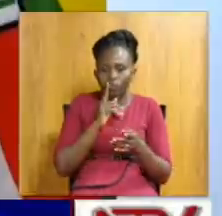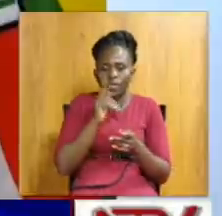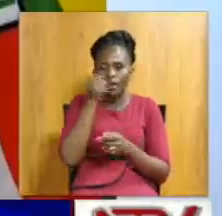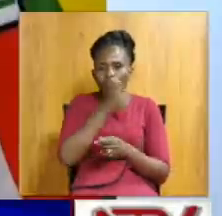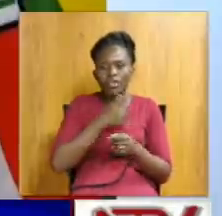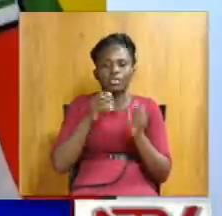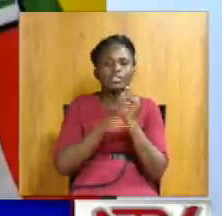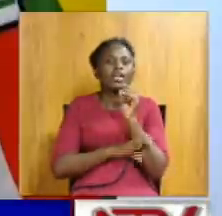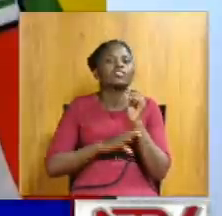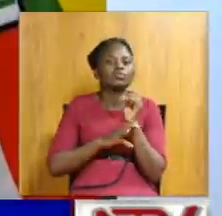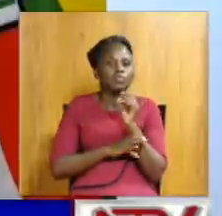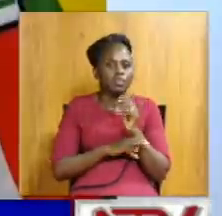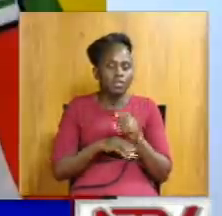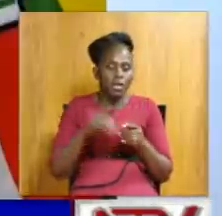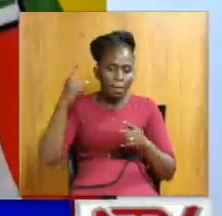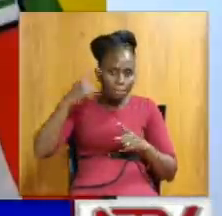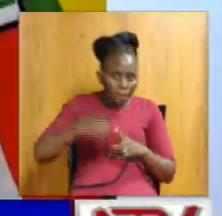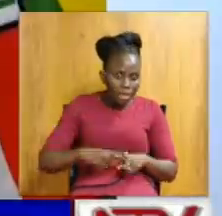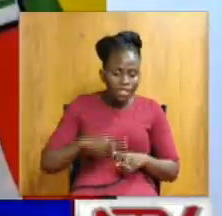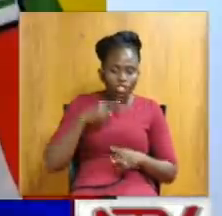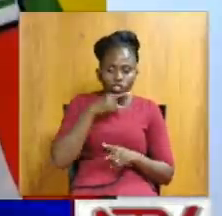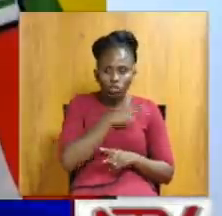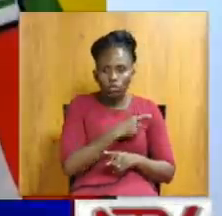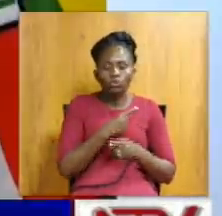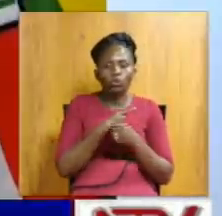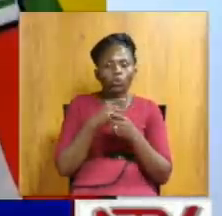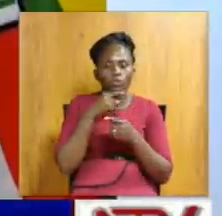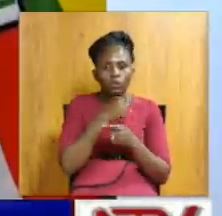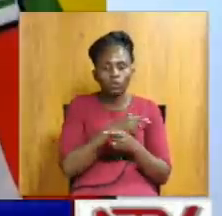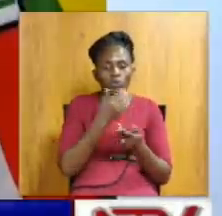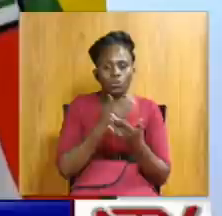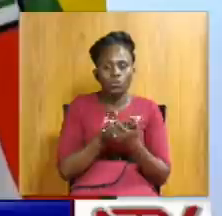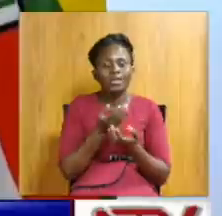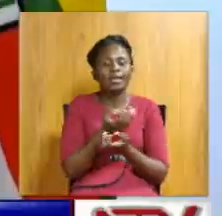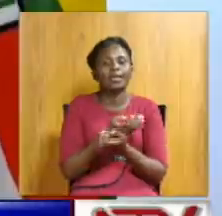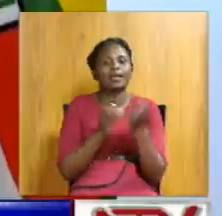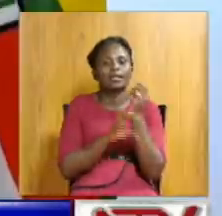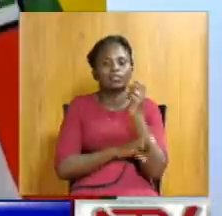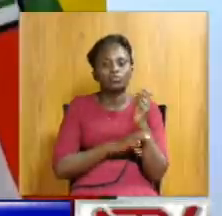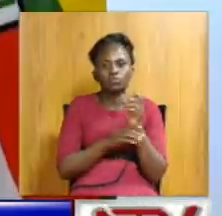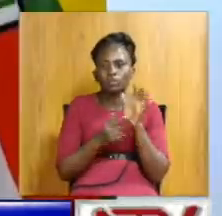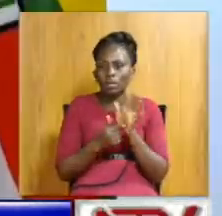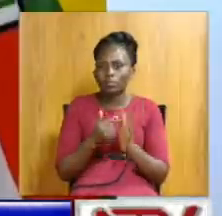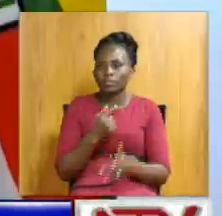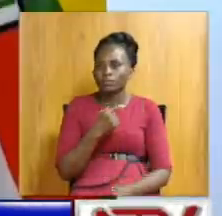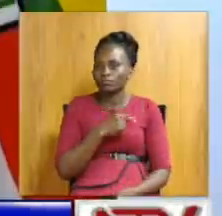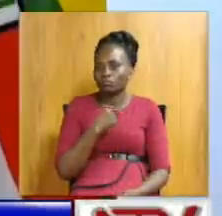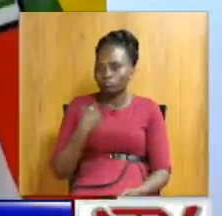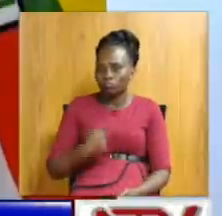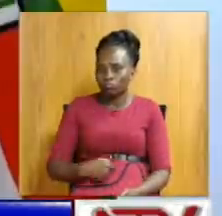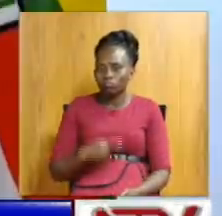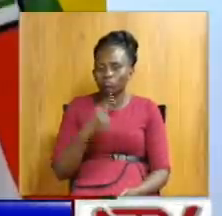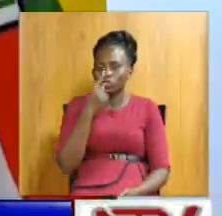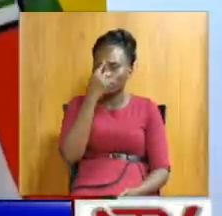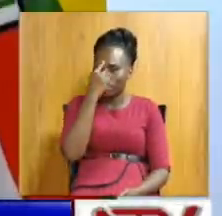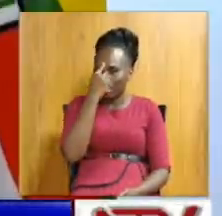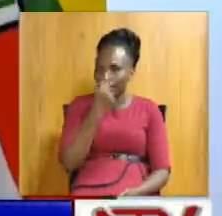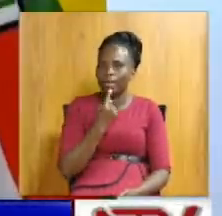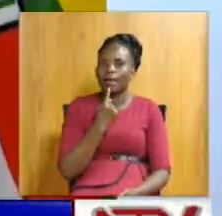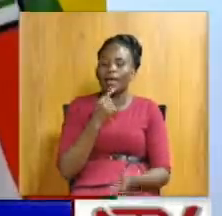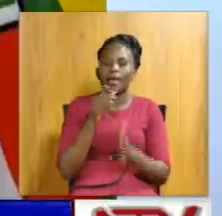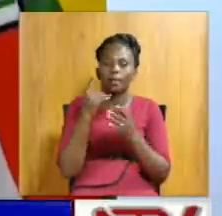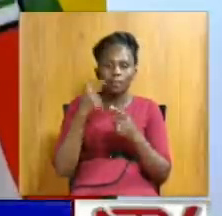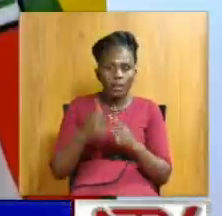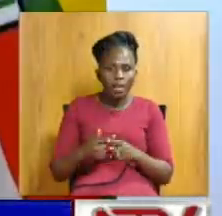countries, plus the socialist countries of the USSR, China, and Cuba, etc., and plus